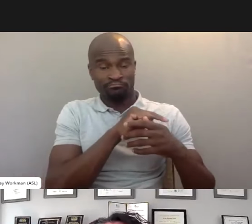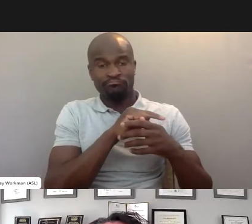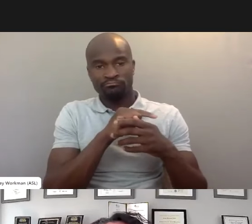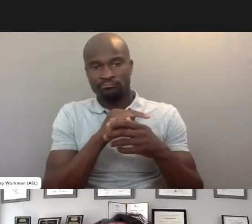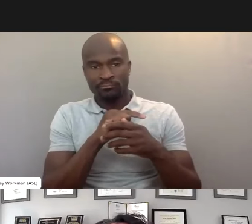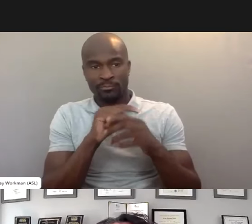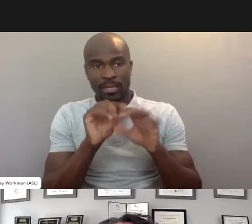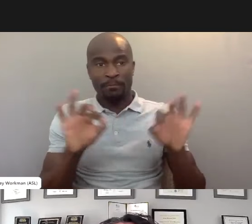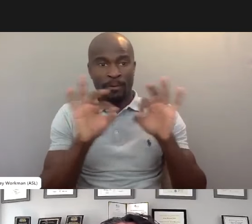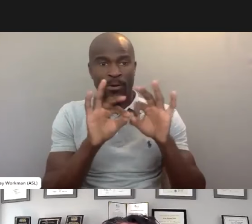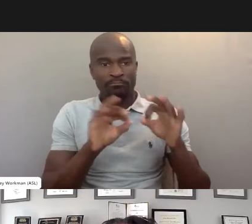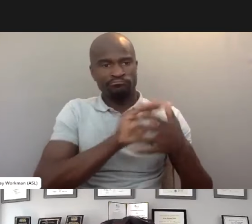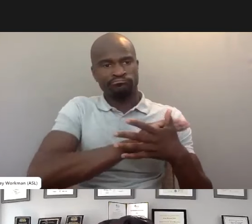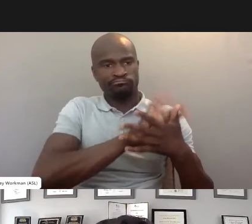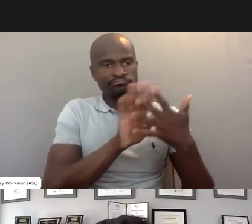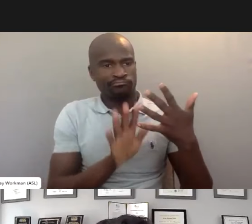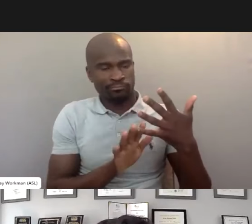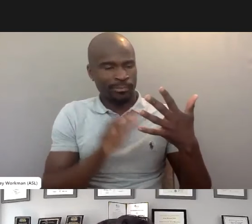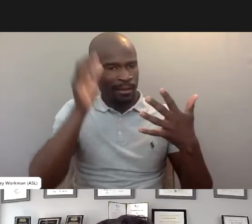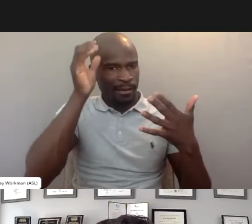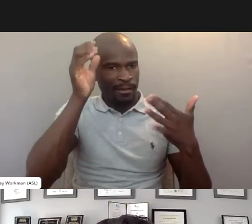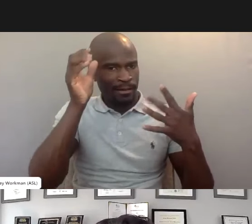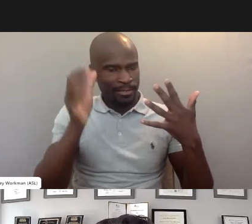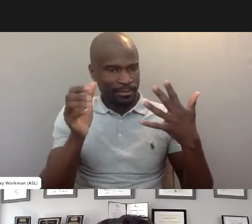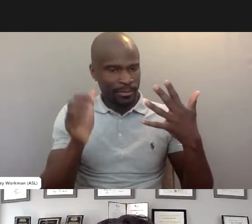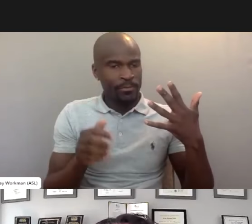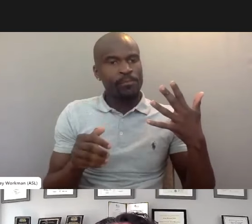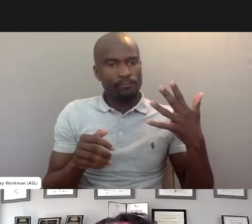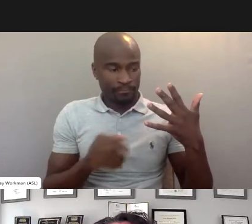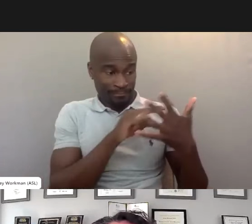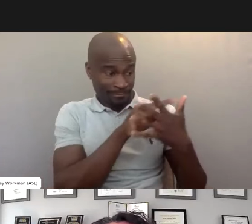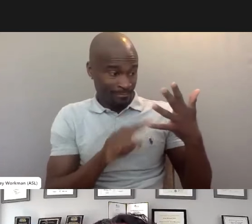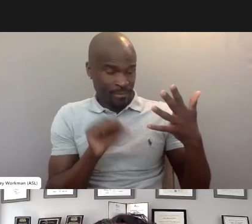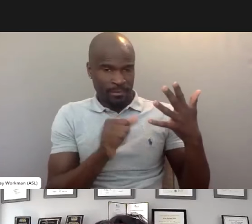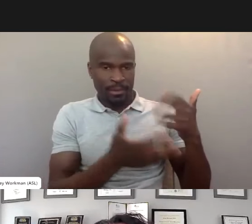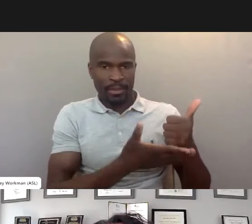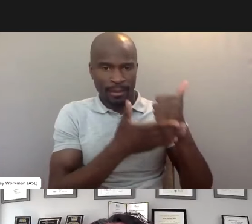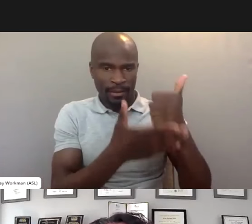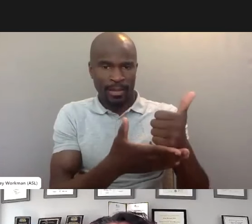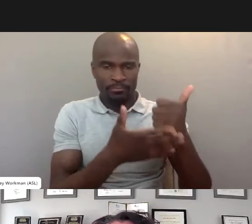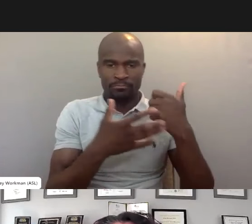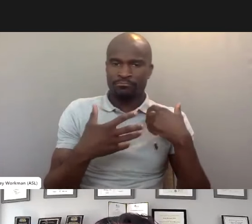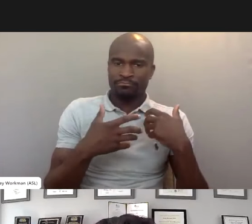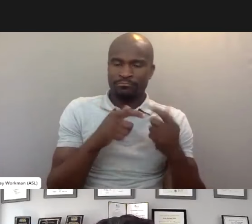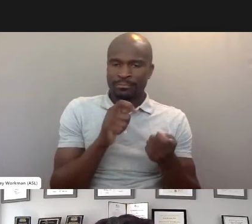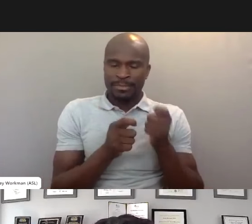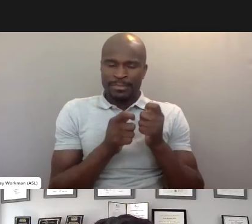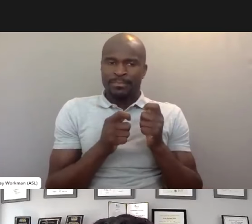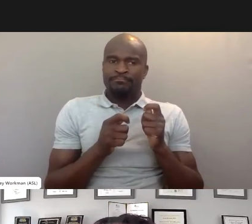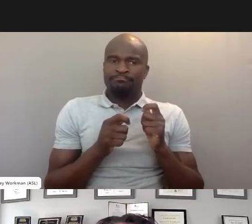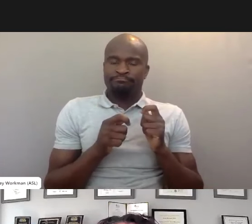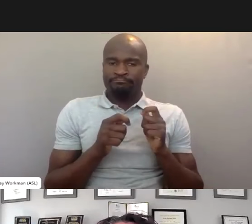know can help folks adapt after a traumatic event. Helping establishing